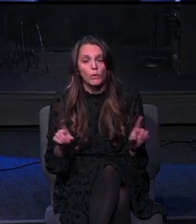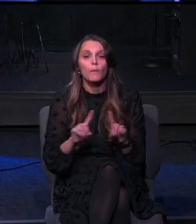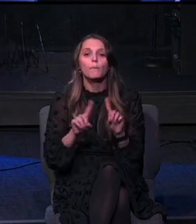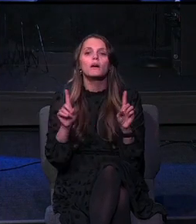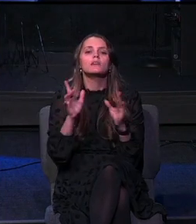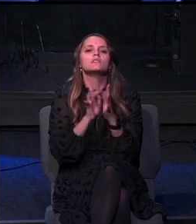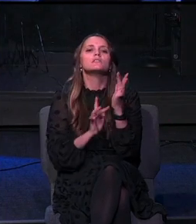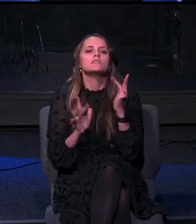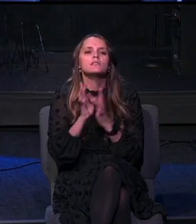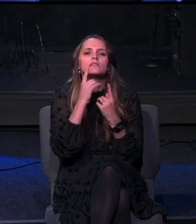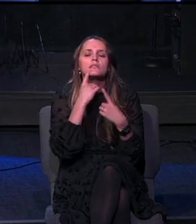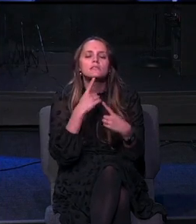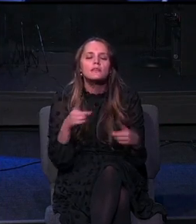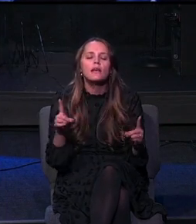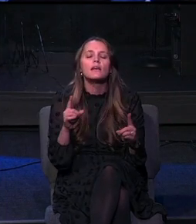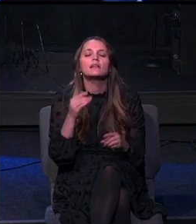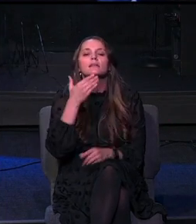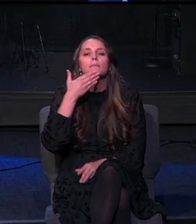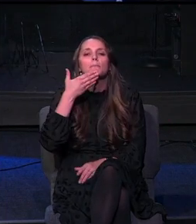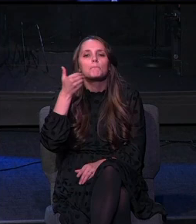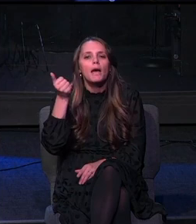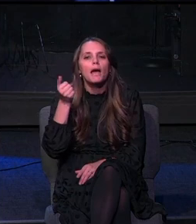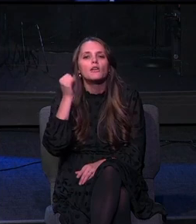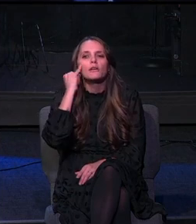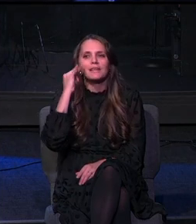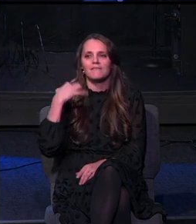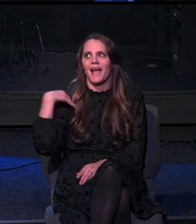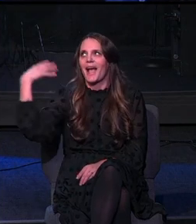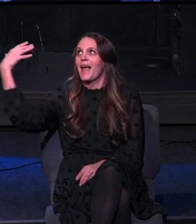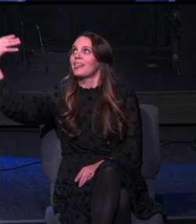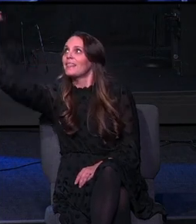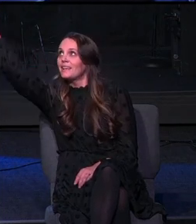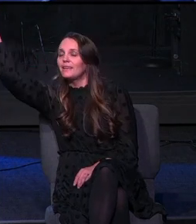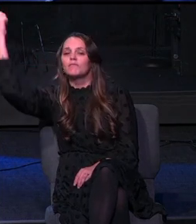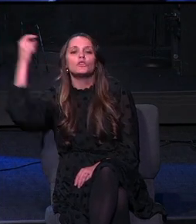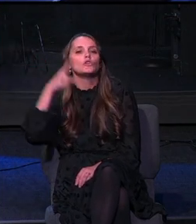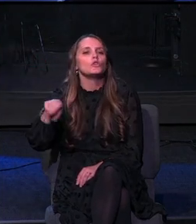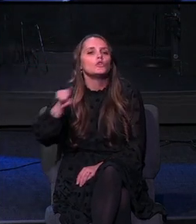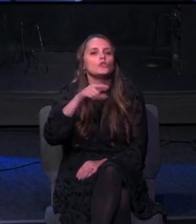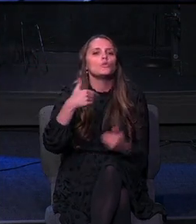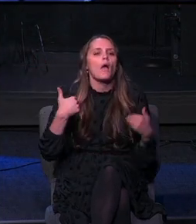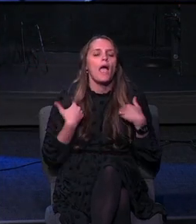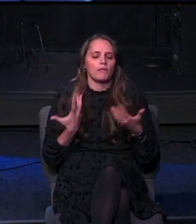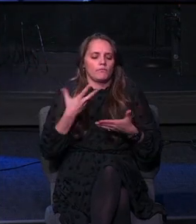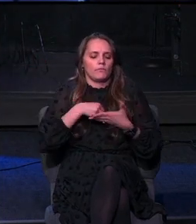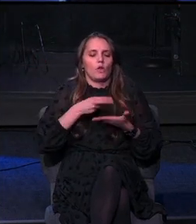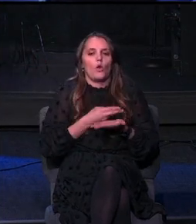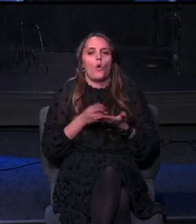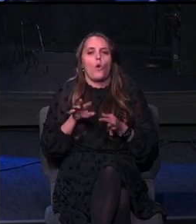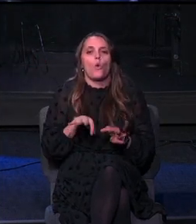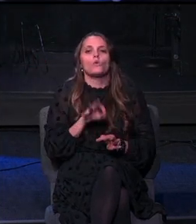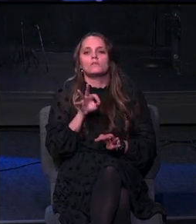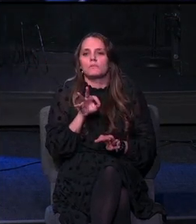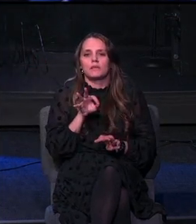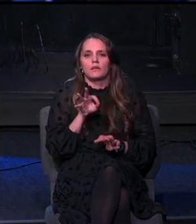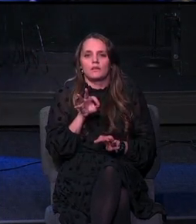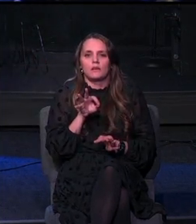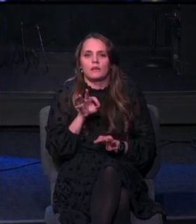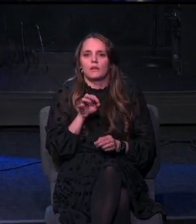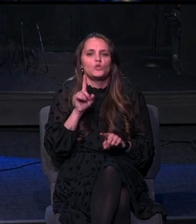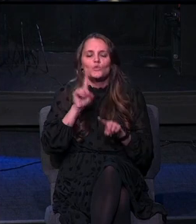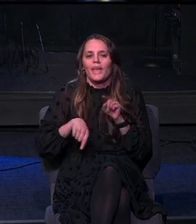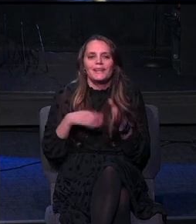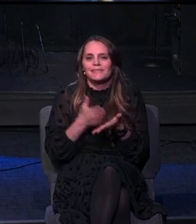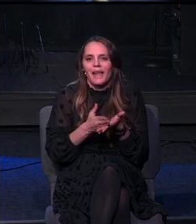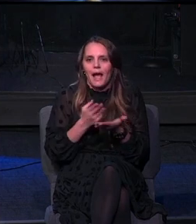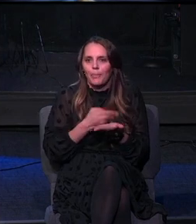for you that if I'm gone, you get the Holy Spirit because you watch, it takes off like a freight train. You can't stop it.